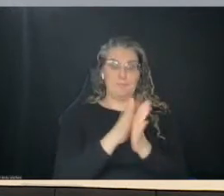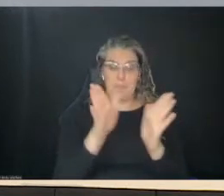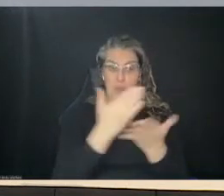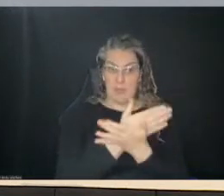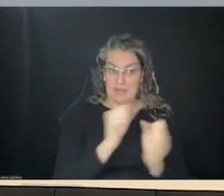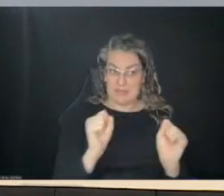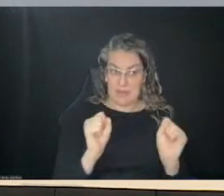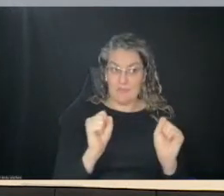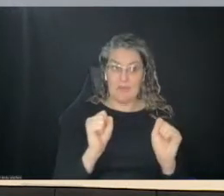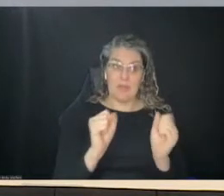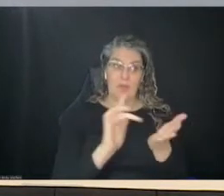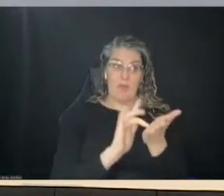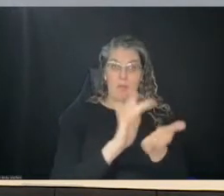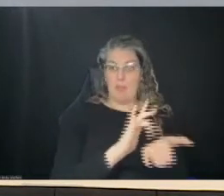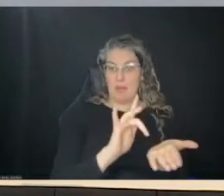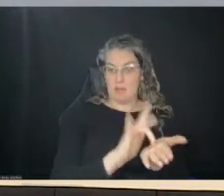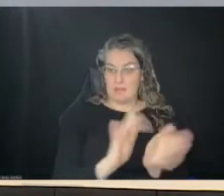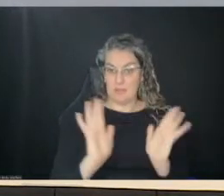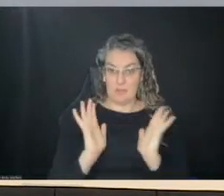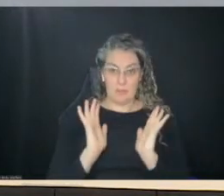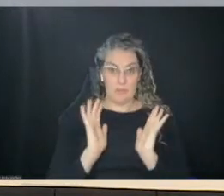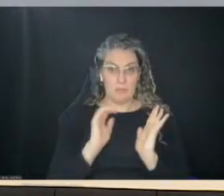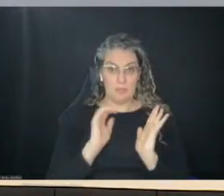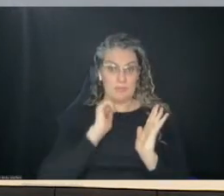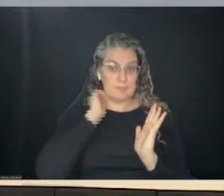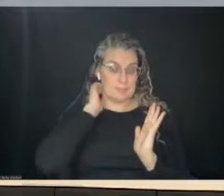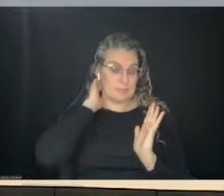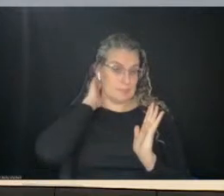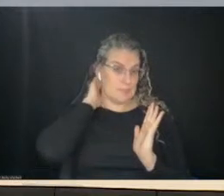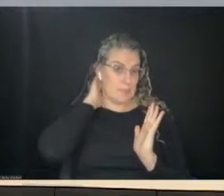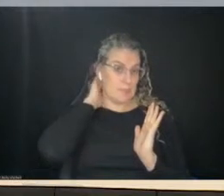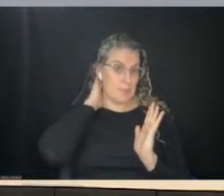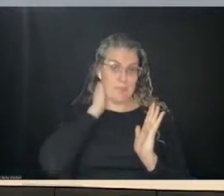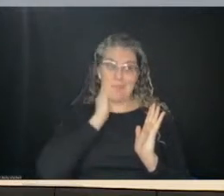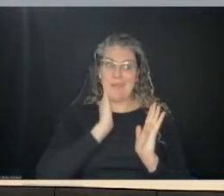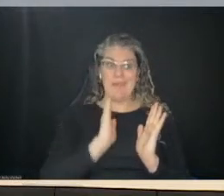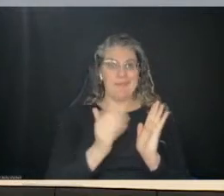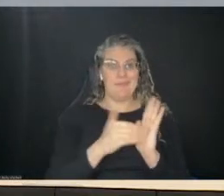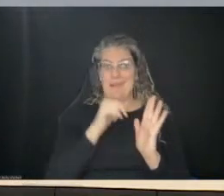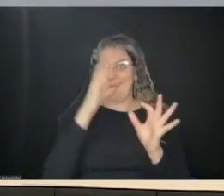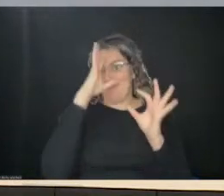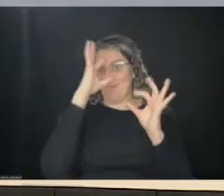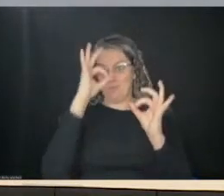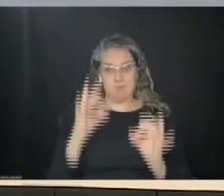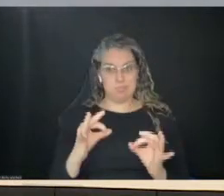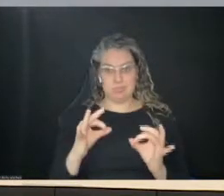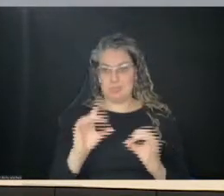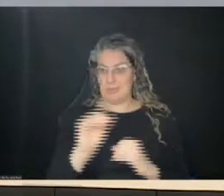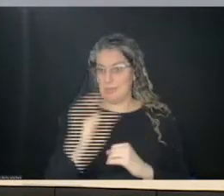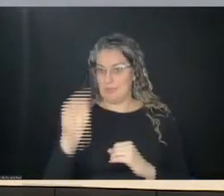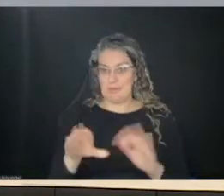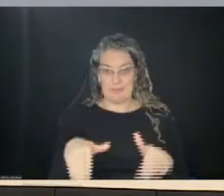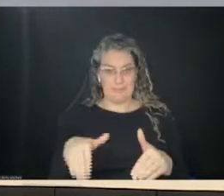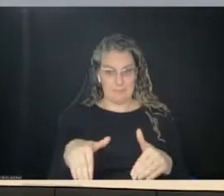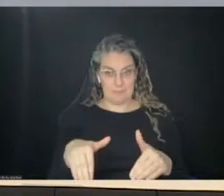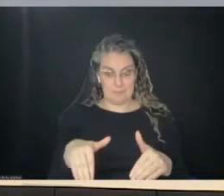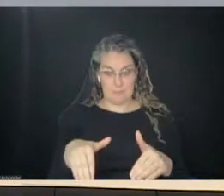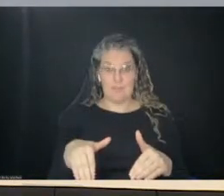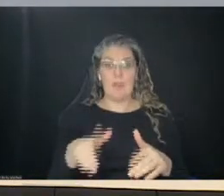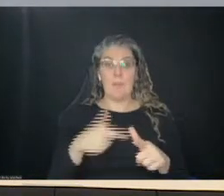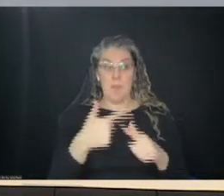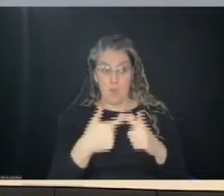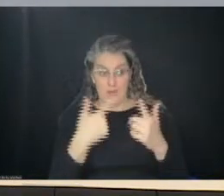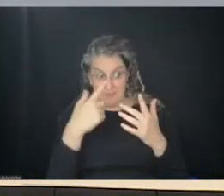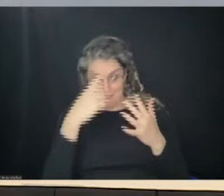Again, we are working on those details, Stu, and we said that last week, and those discussions continue, but